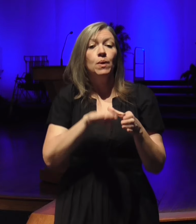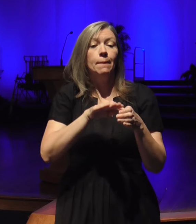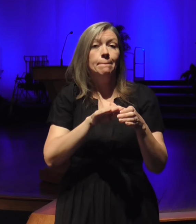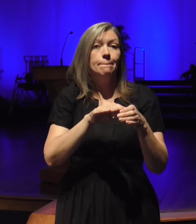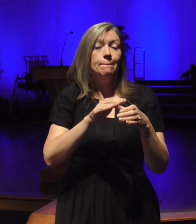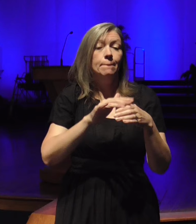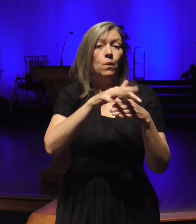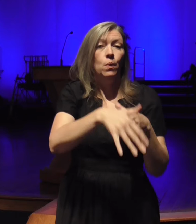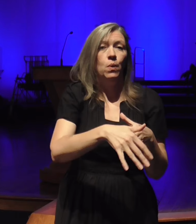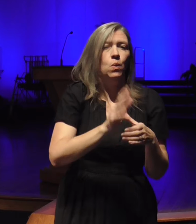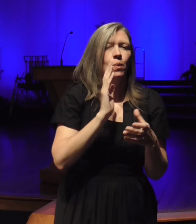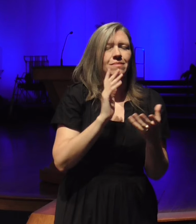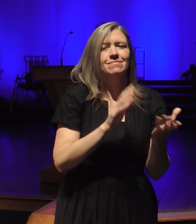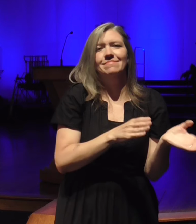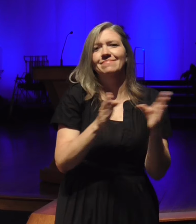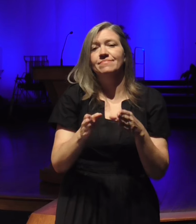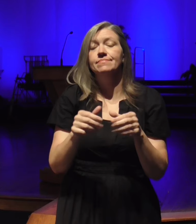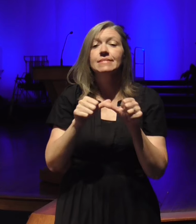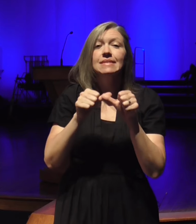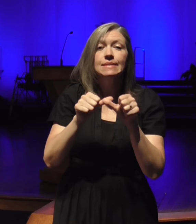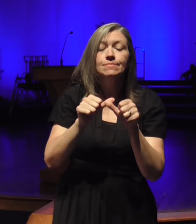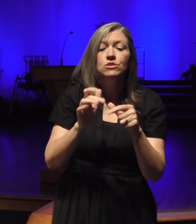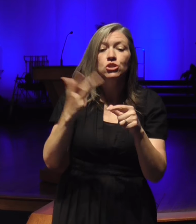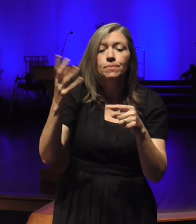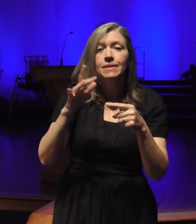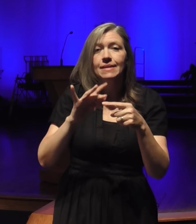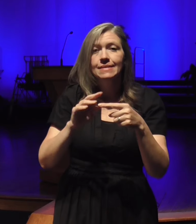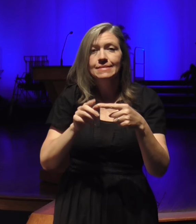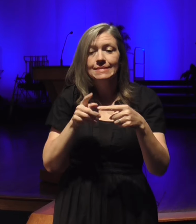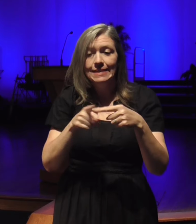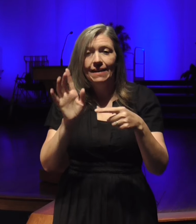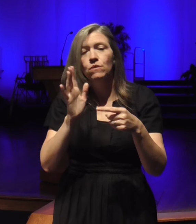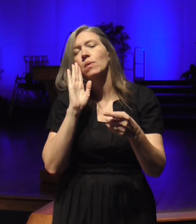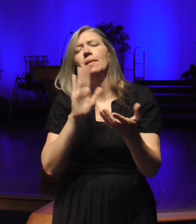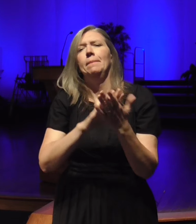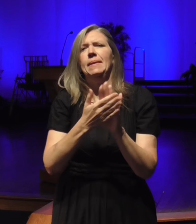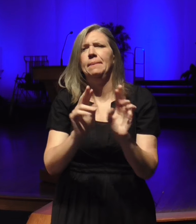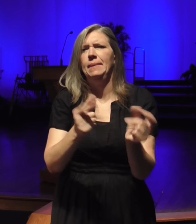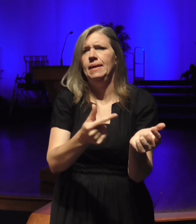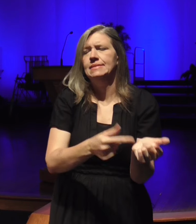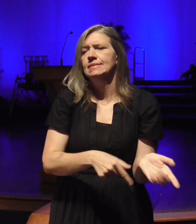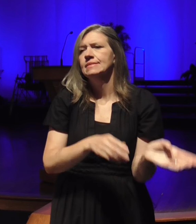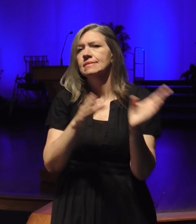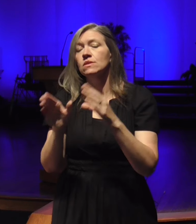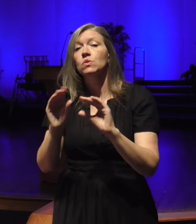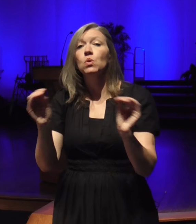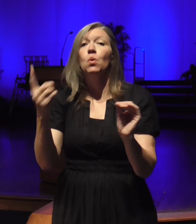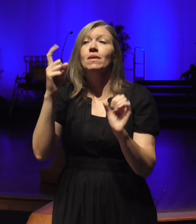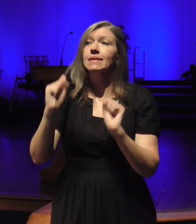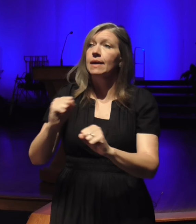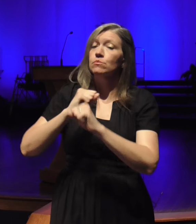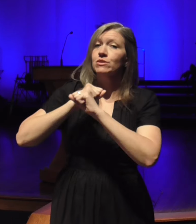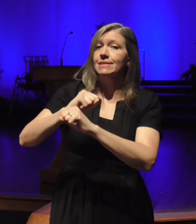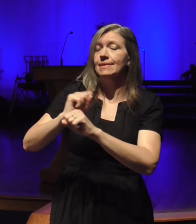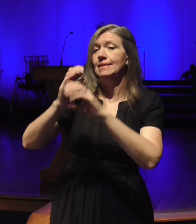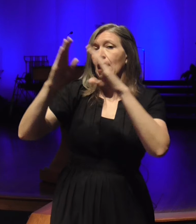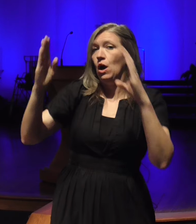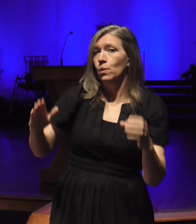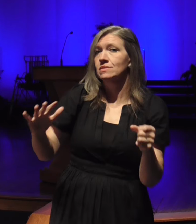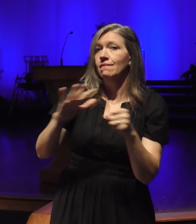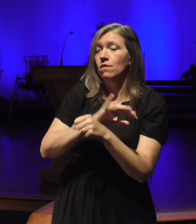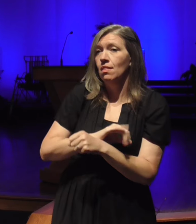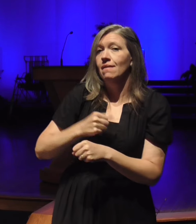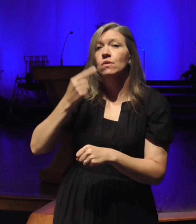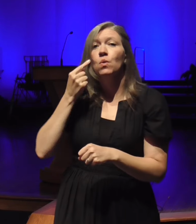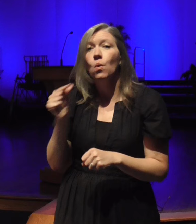different version. So I'm going to do that just for kicks for me. Okay, here you go. Brim fill the bowl, it'll spill over. Keep sharpening the